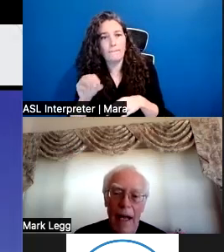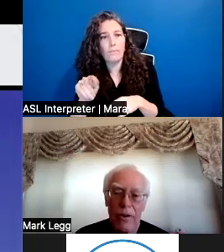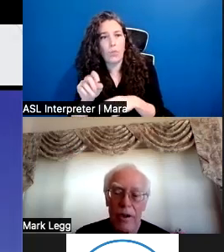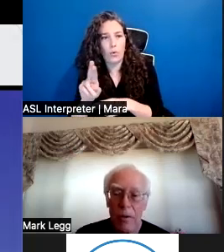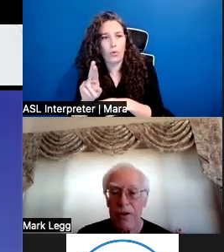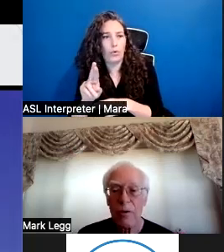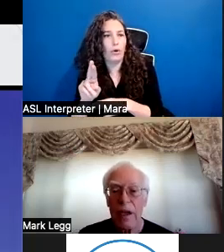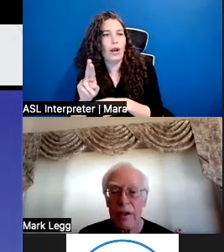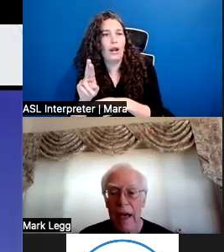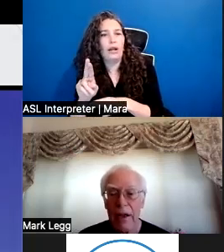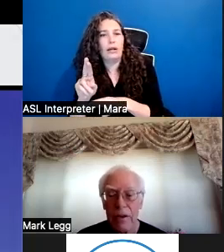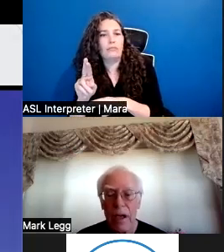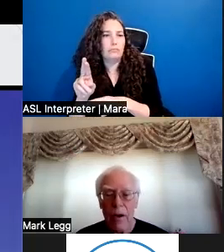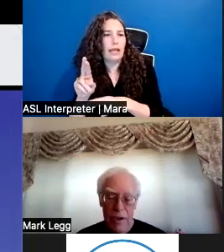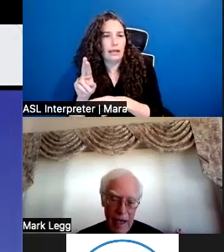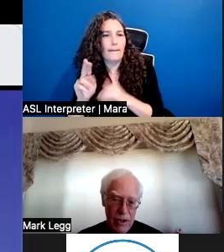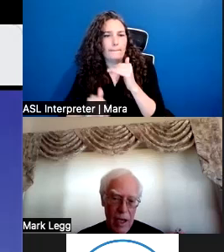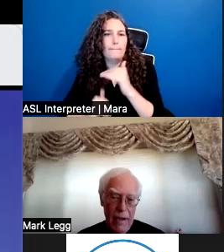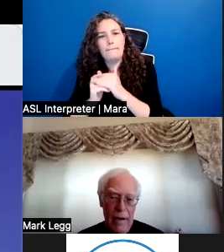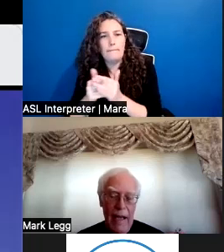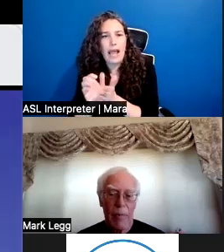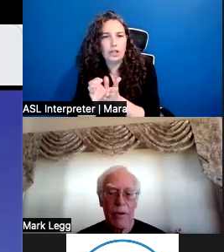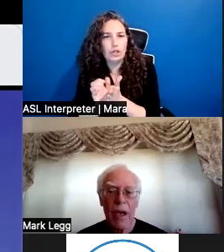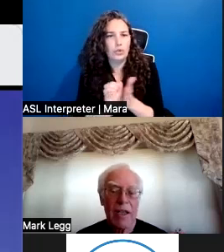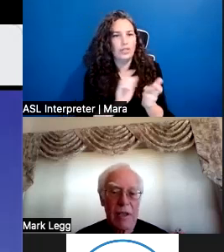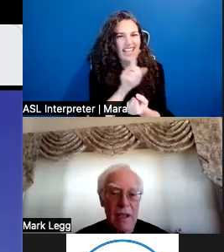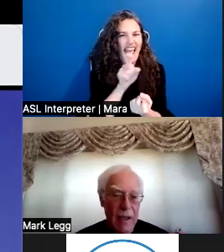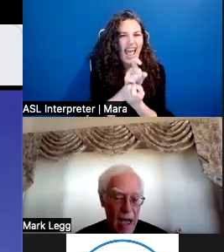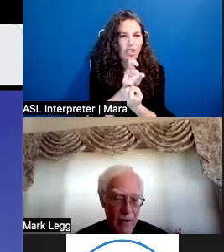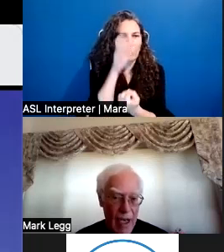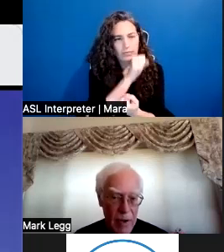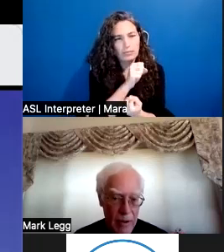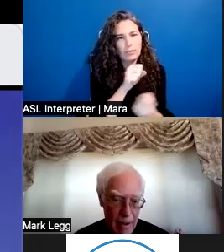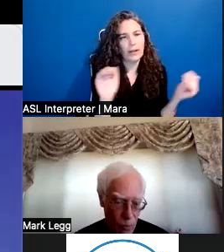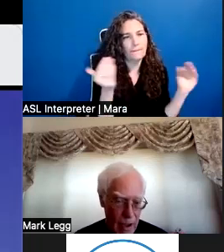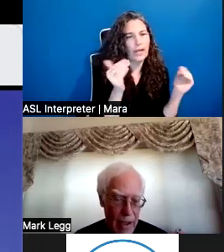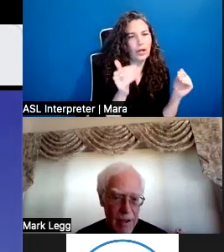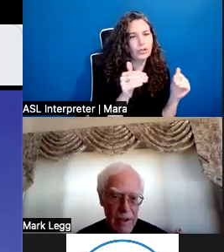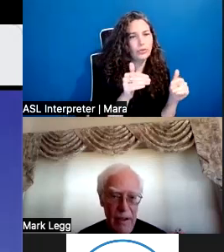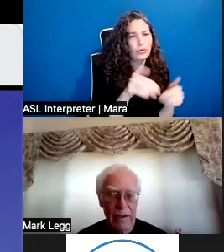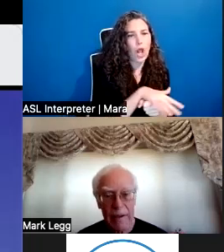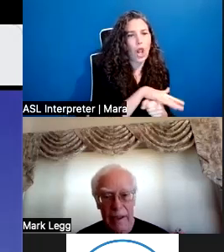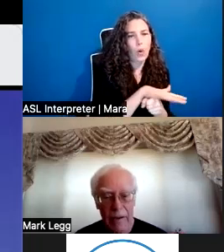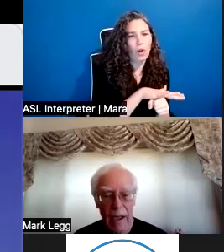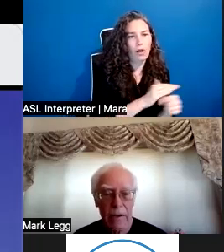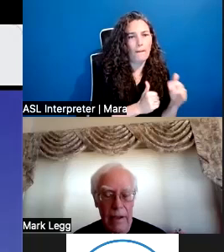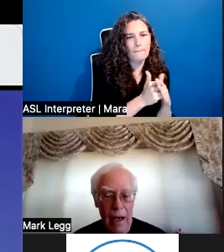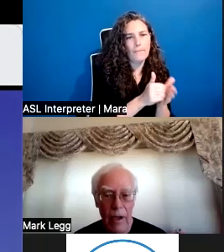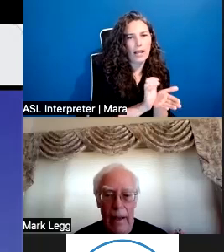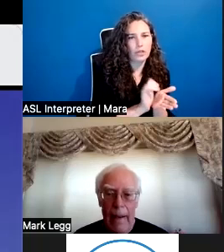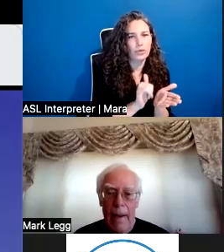local magnitude, the original Richter magnitude, was based on the amplitude on a specific type of seismogram, Wood Anderson here at the Caltech